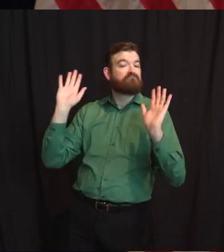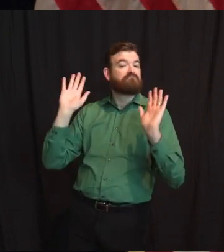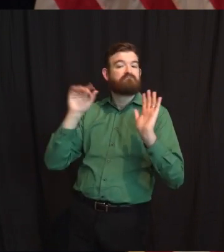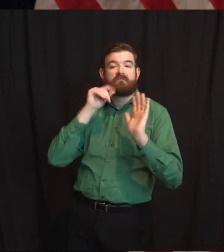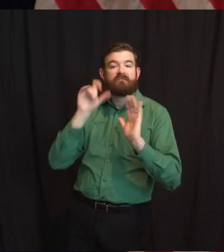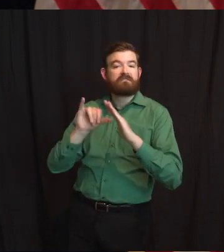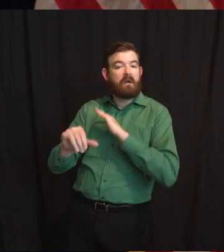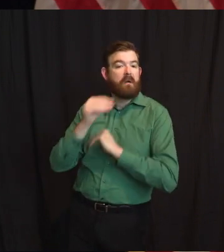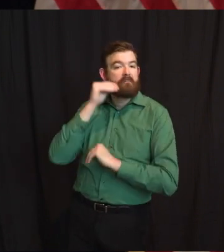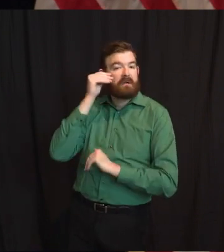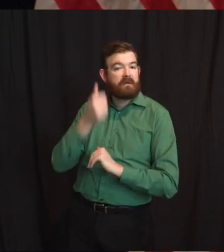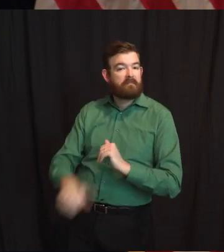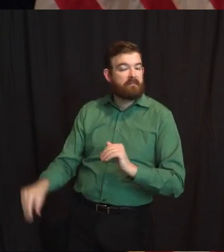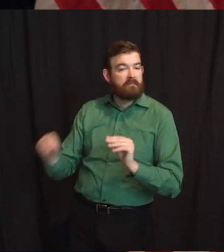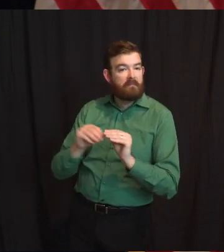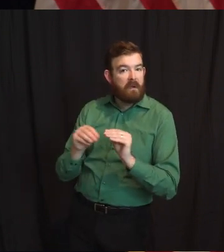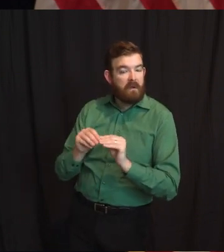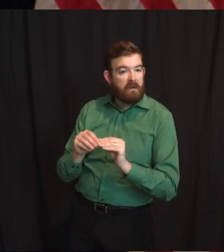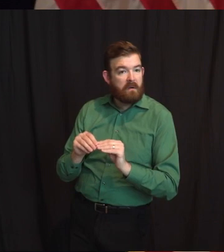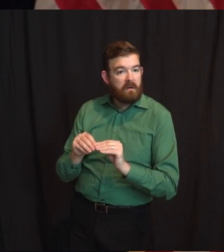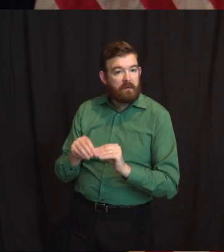Bear with me.